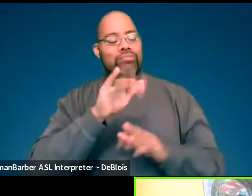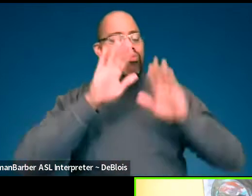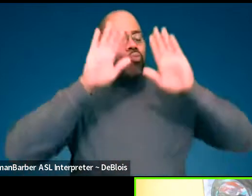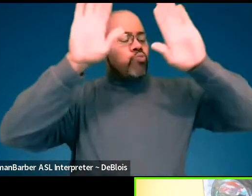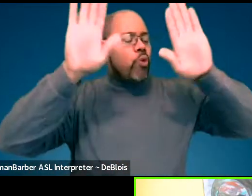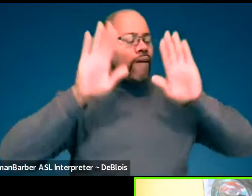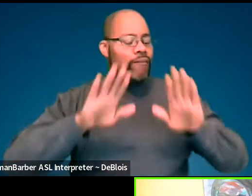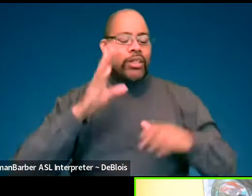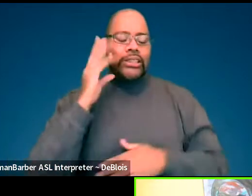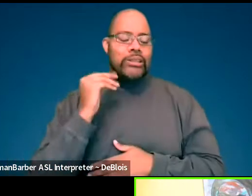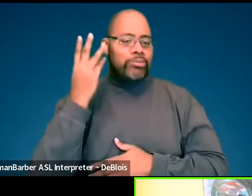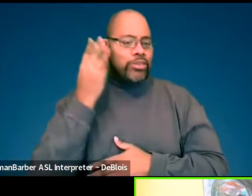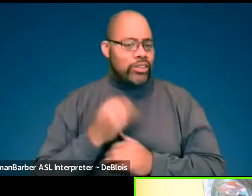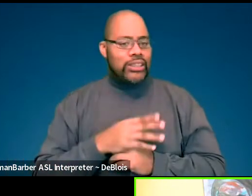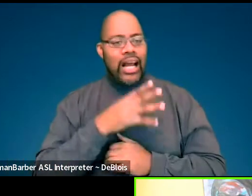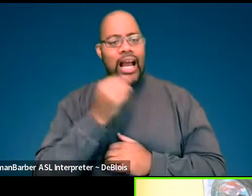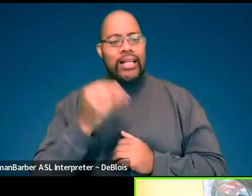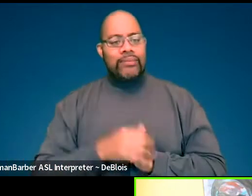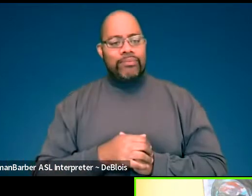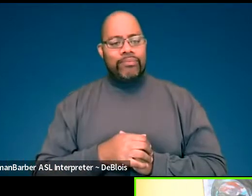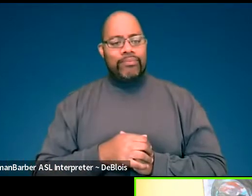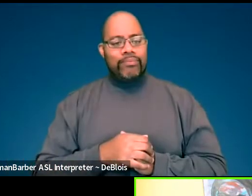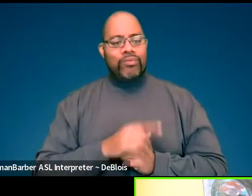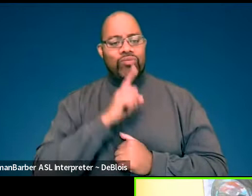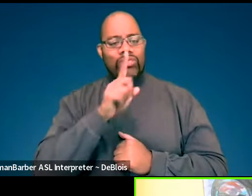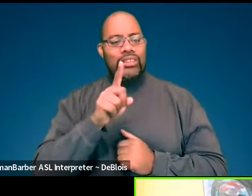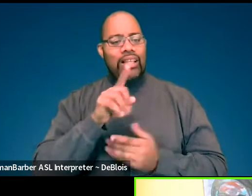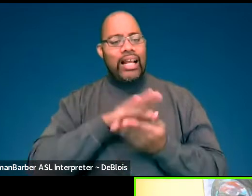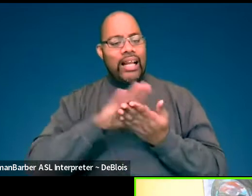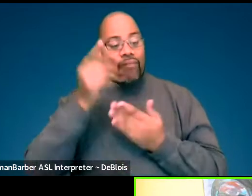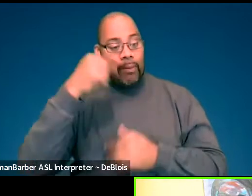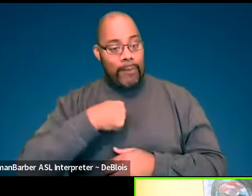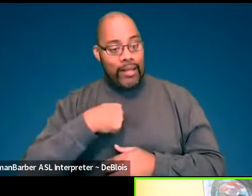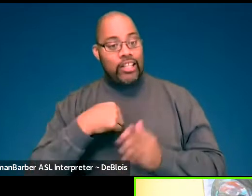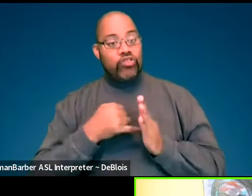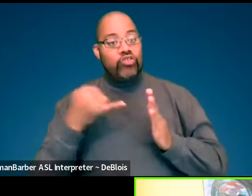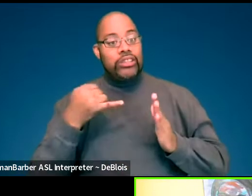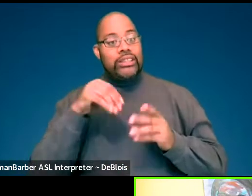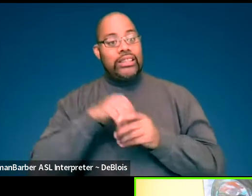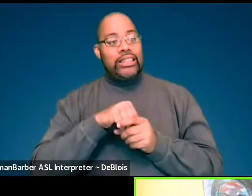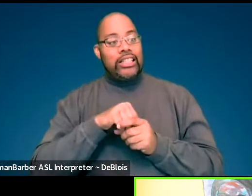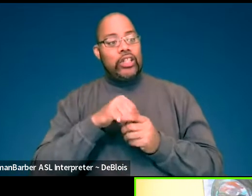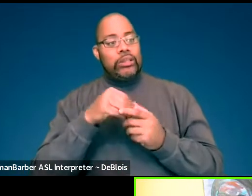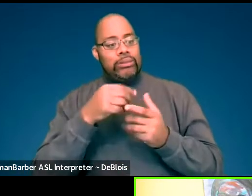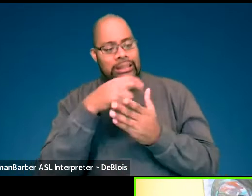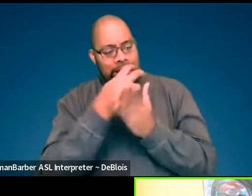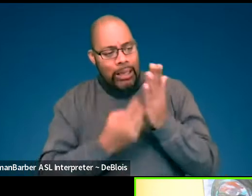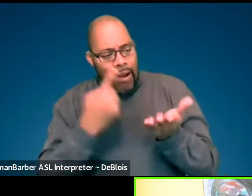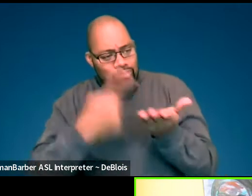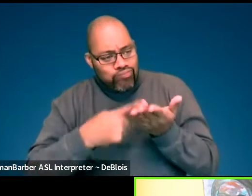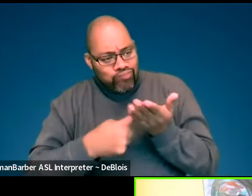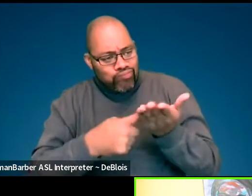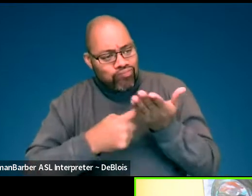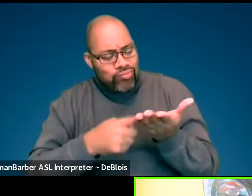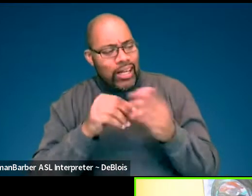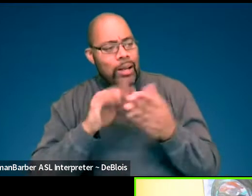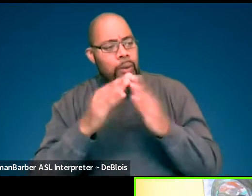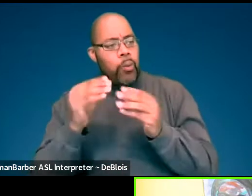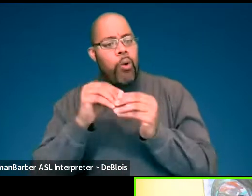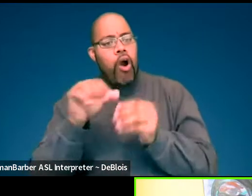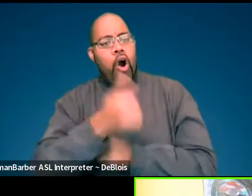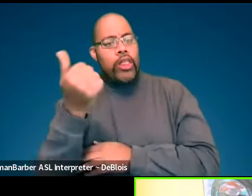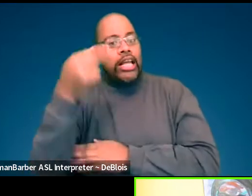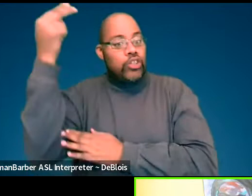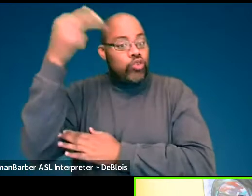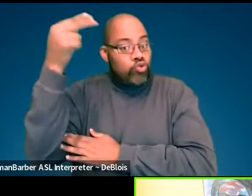fantastic experience. And it's been really nice for me just being in deeper conversation and in closer community with other